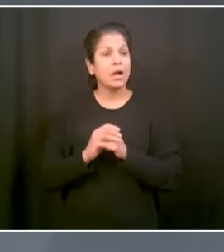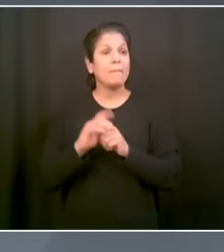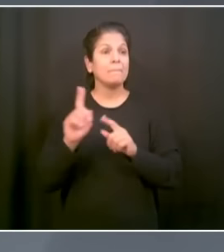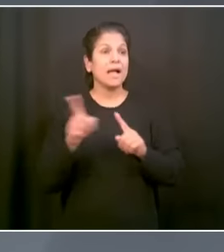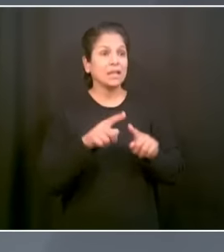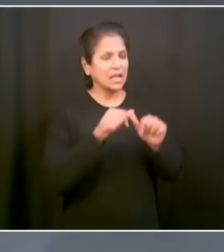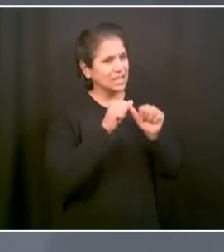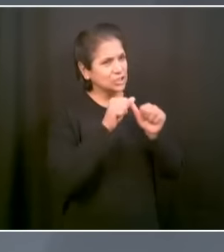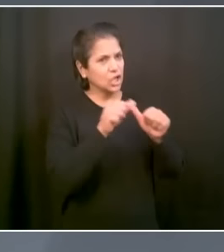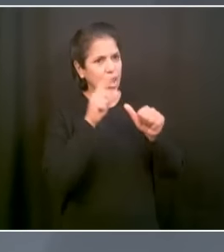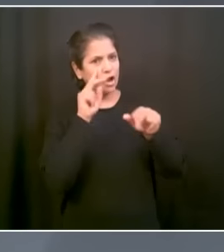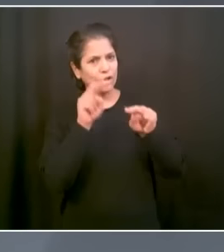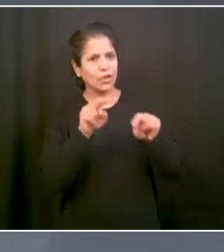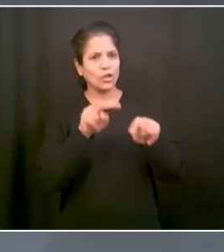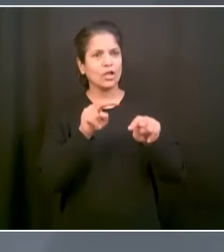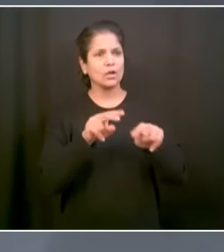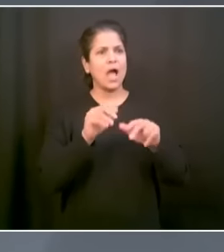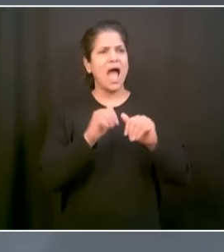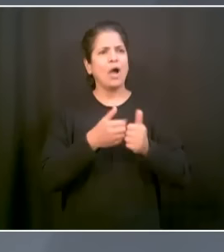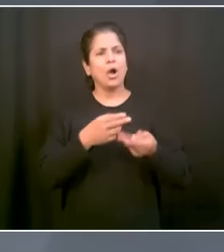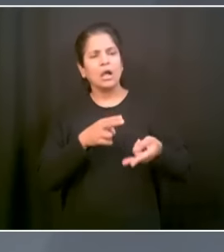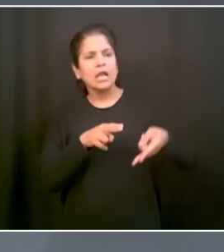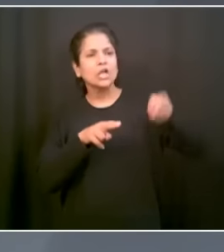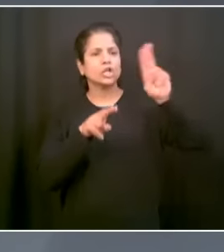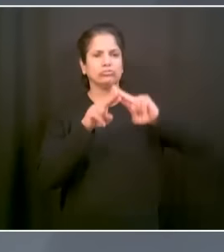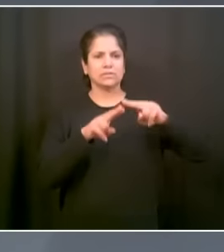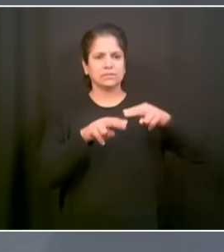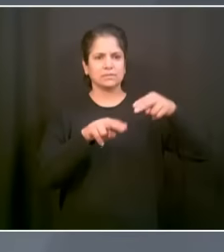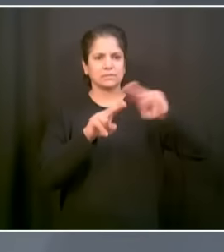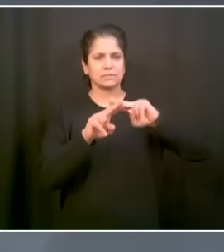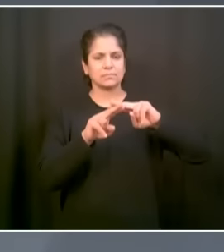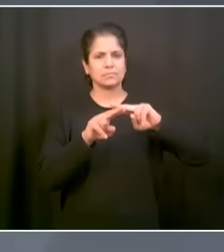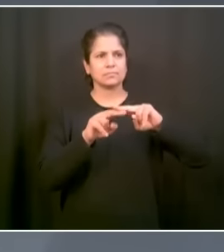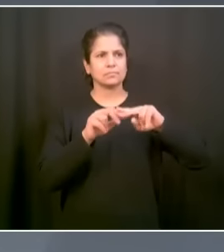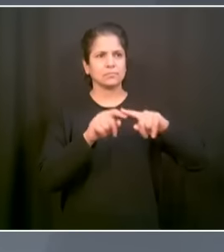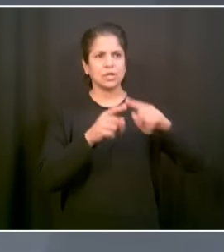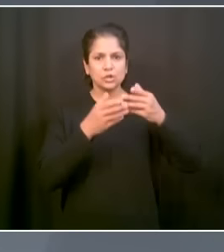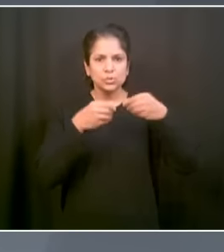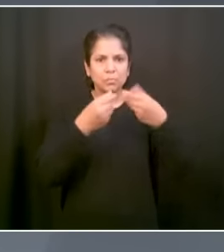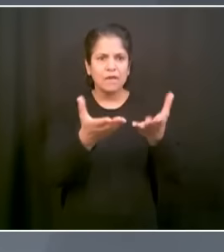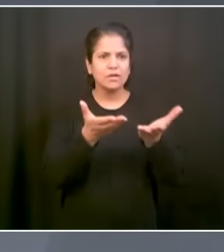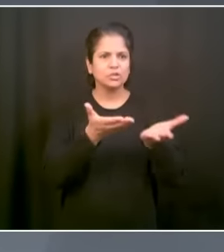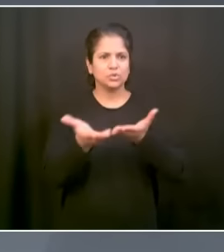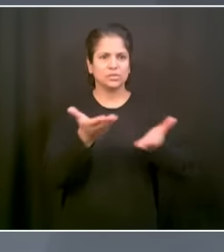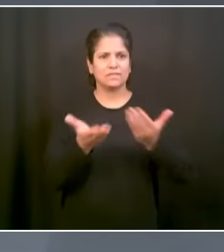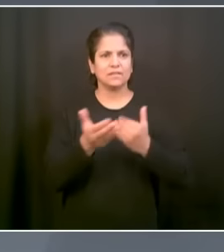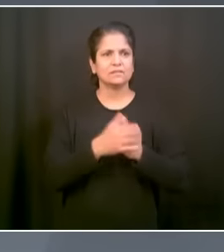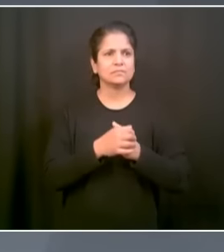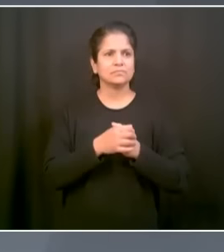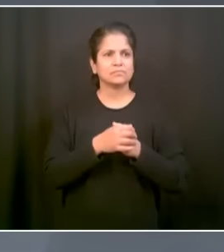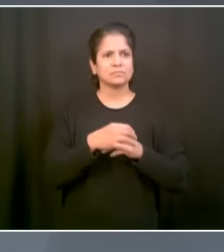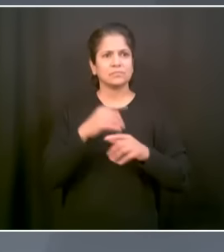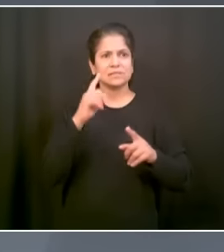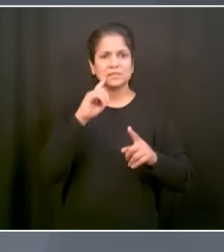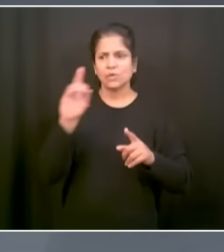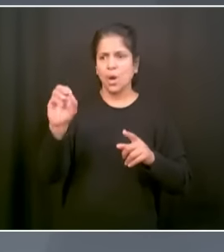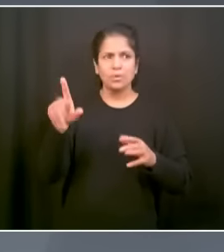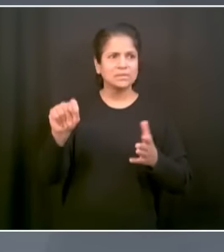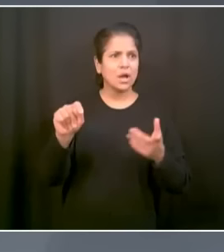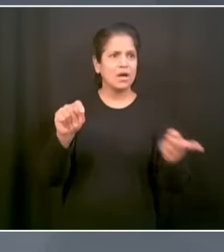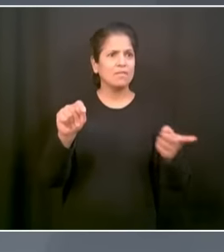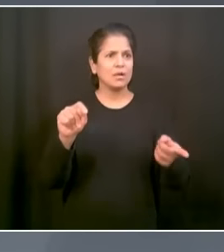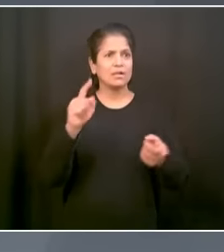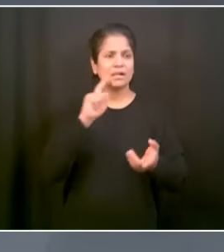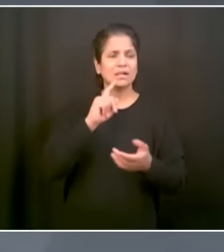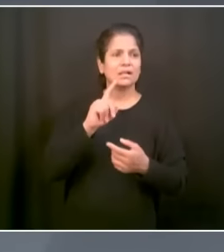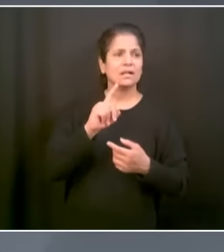increase the level of service, frankly, whether it's DOT, whether it's DSNY, anything that city government is doing in responding